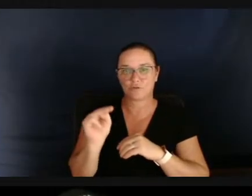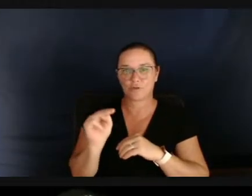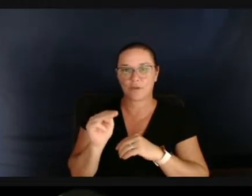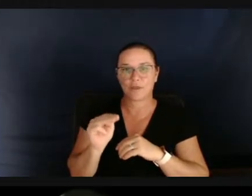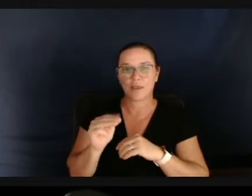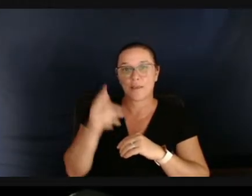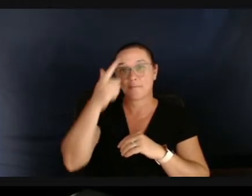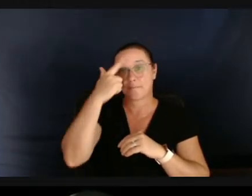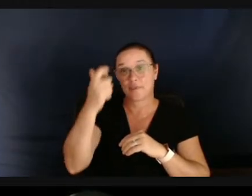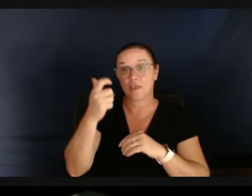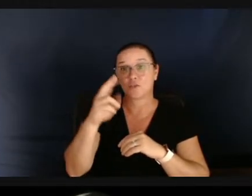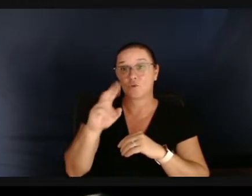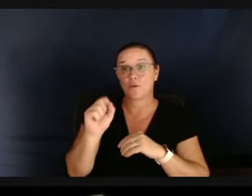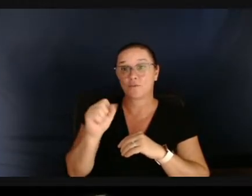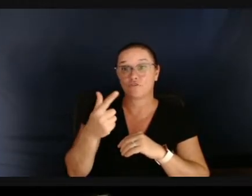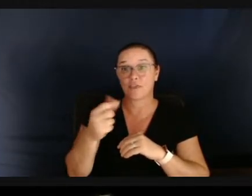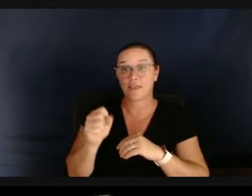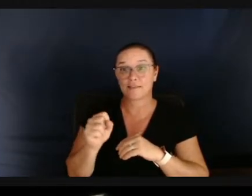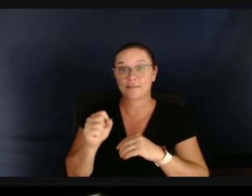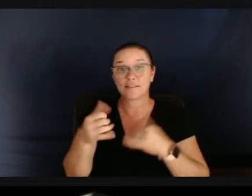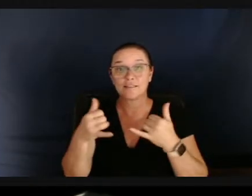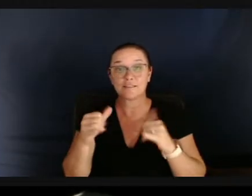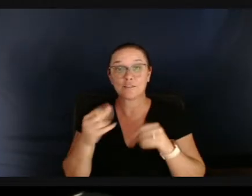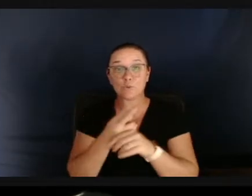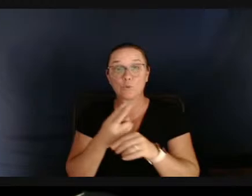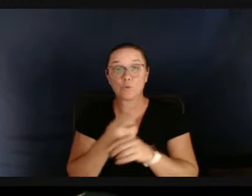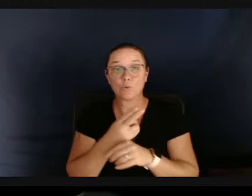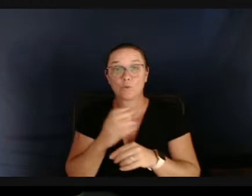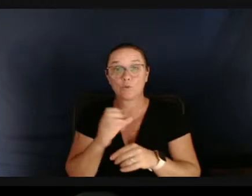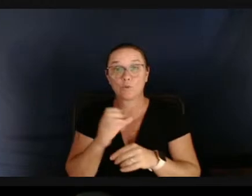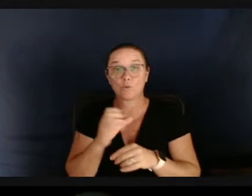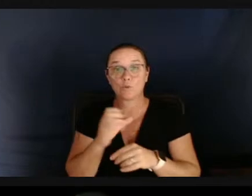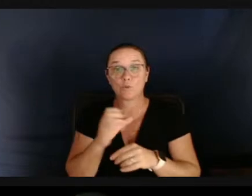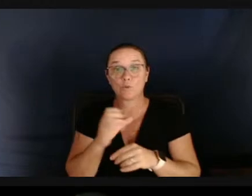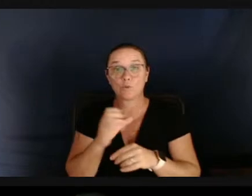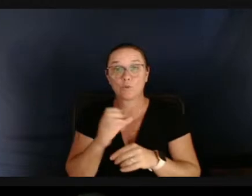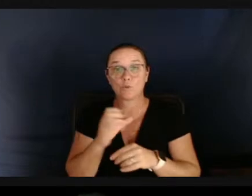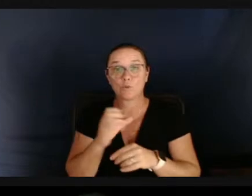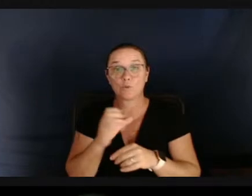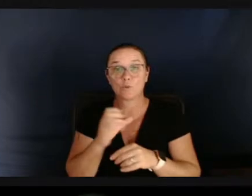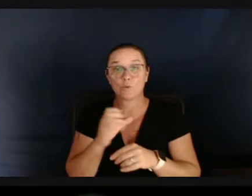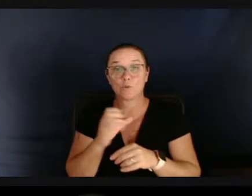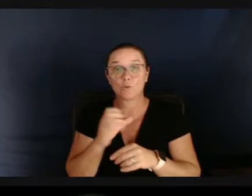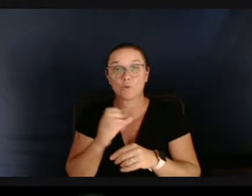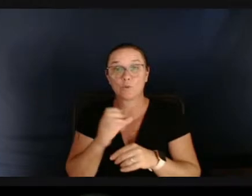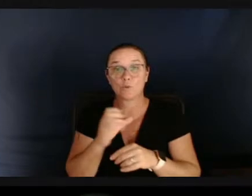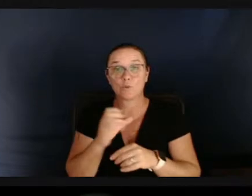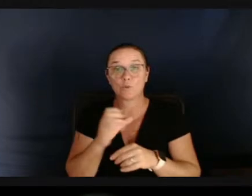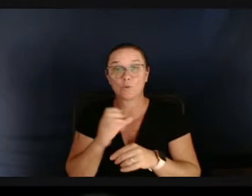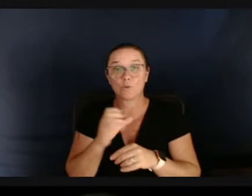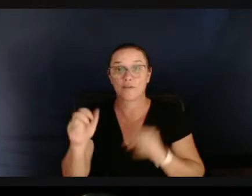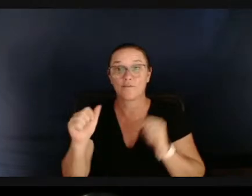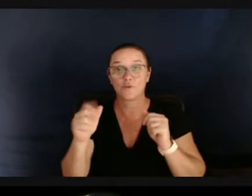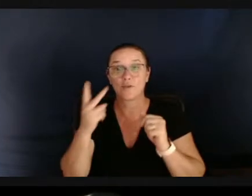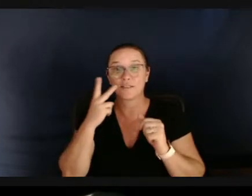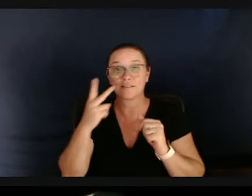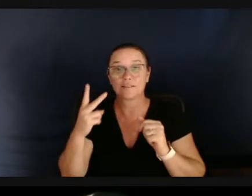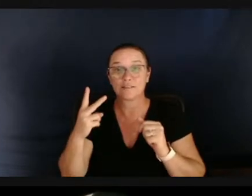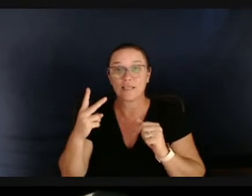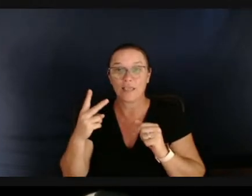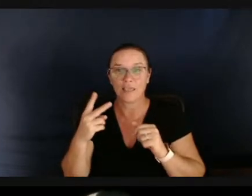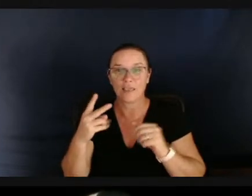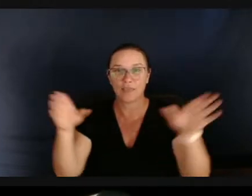still using this crater rim drive and driving back and forth along it, you can still see the impression of the road still in